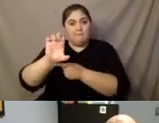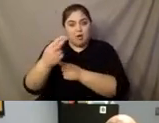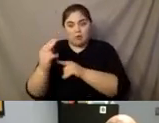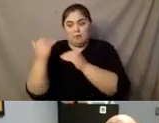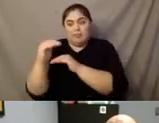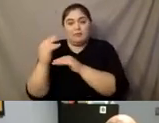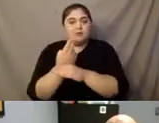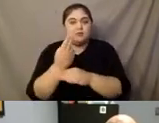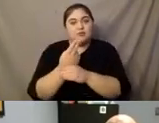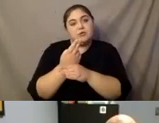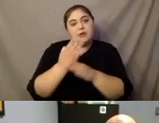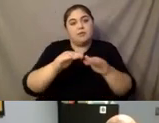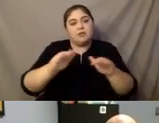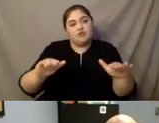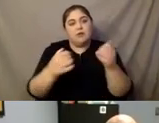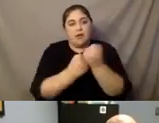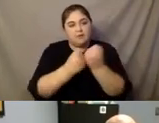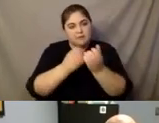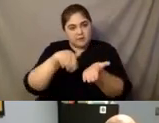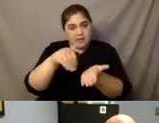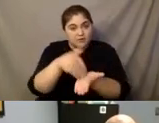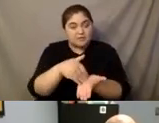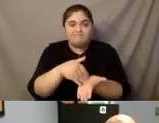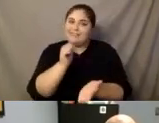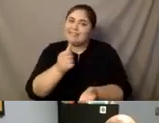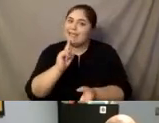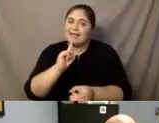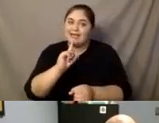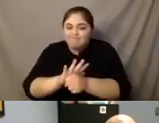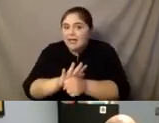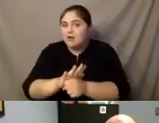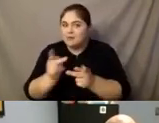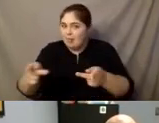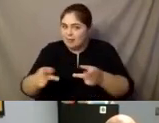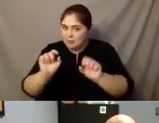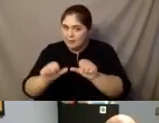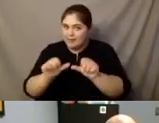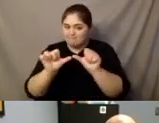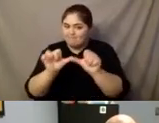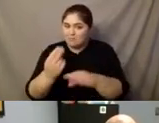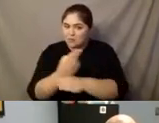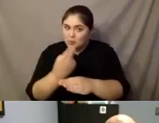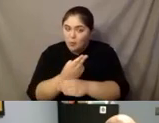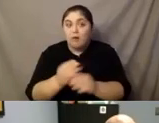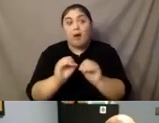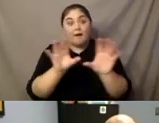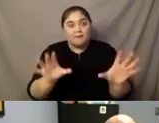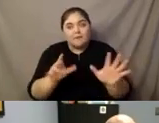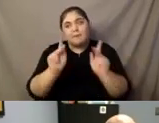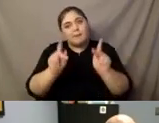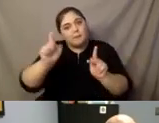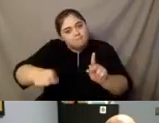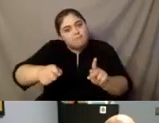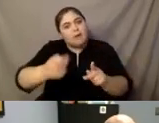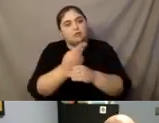Child Advocacy Center. That's not a guaranteed place that we can use. Obviously, it's required that people wear masks,